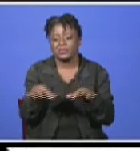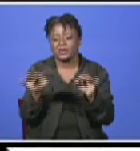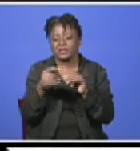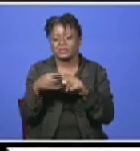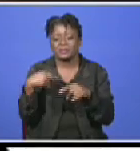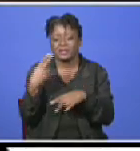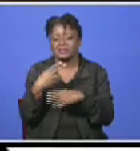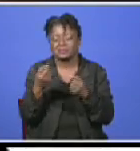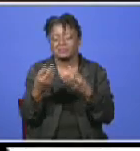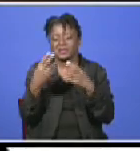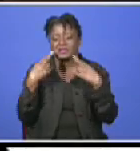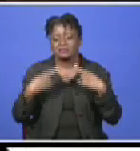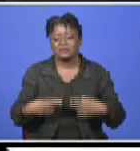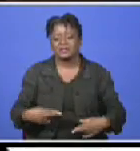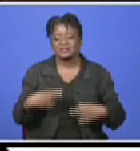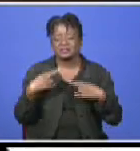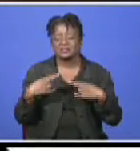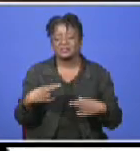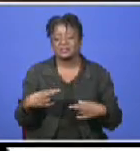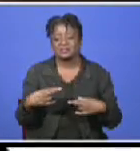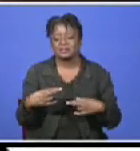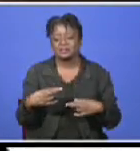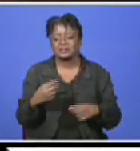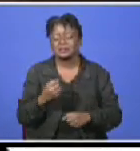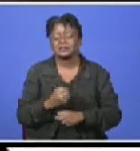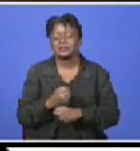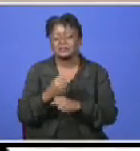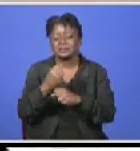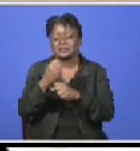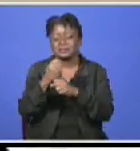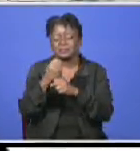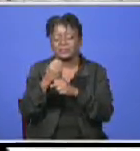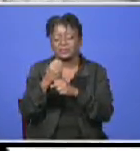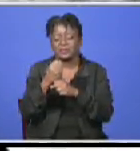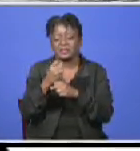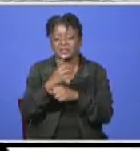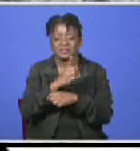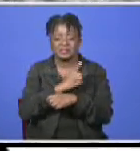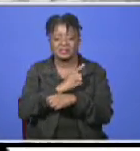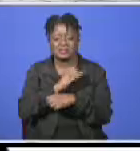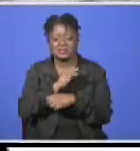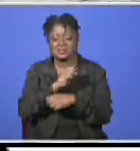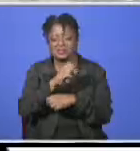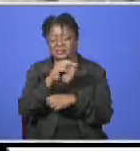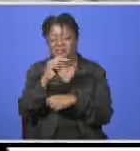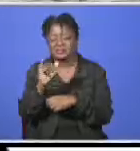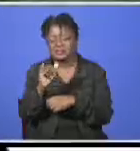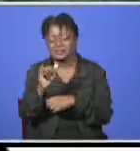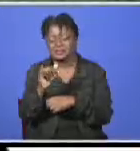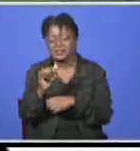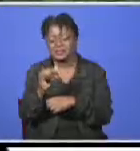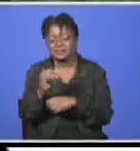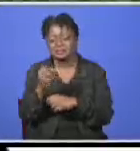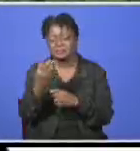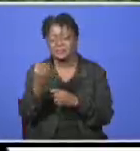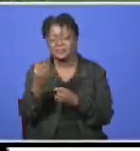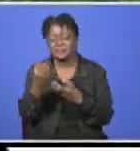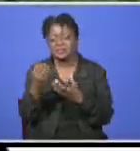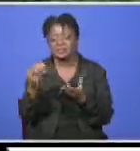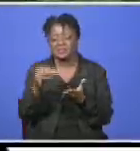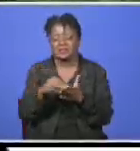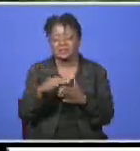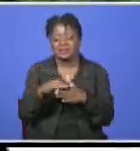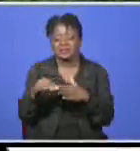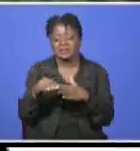Many of those residents are proponents of Disney's multi-million dollar plan that's set to develop the southern end of Eleuther into a cruise